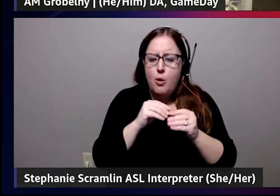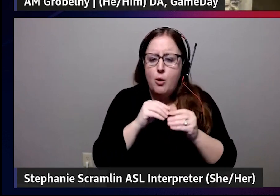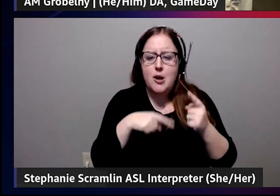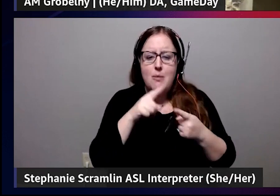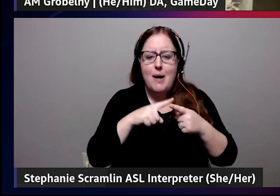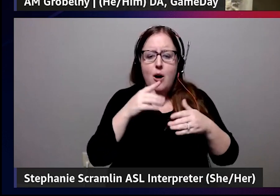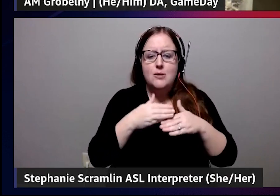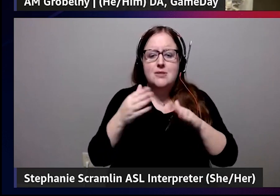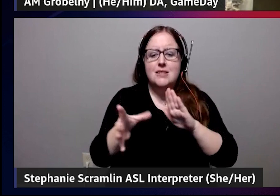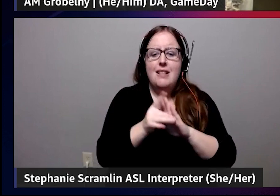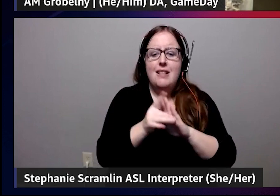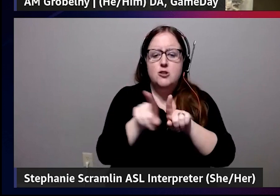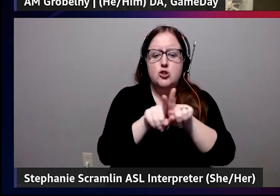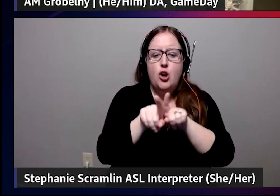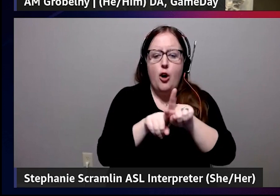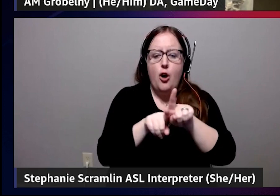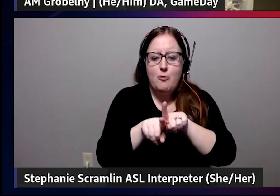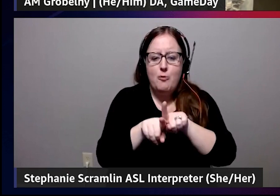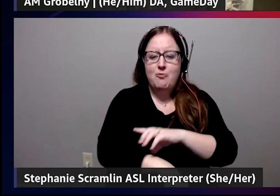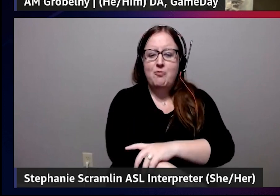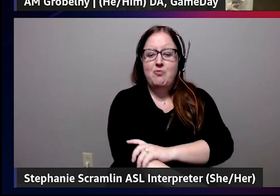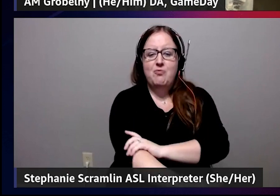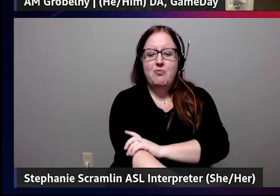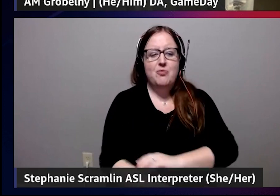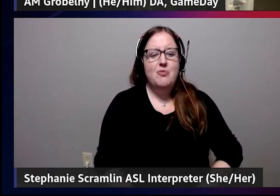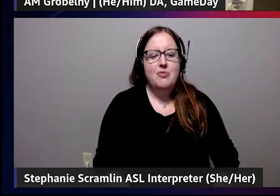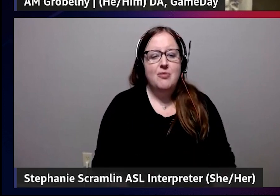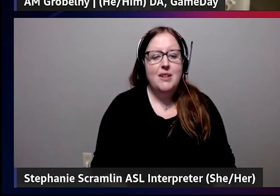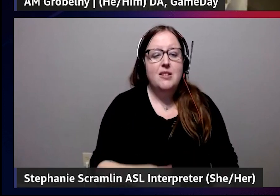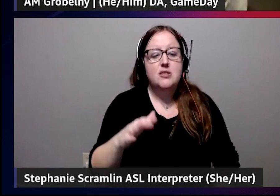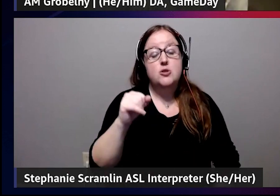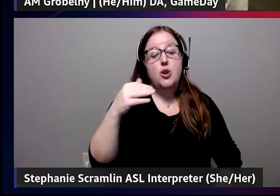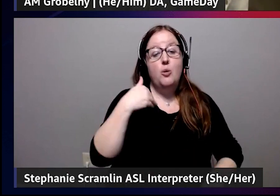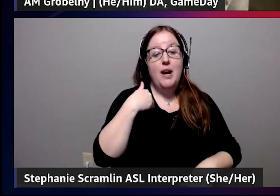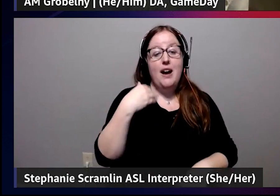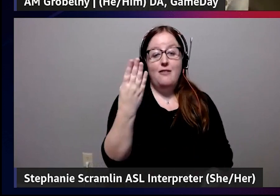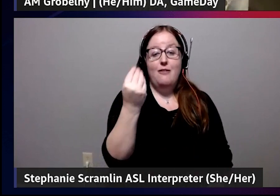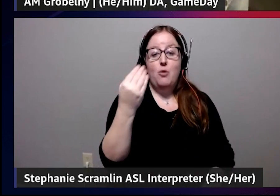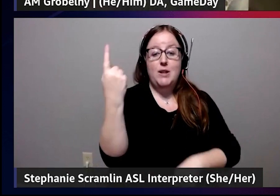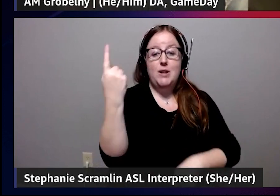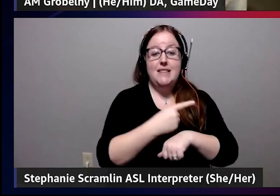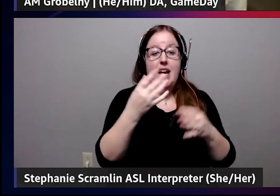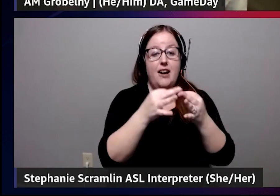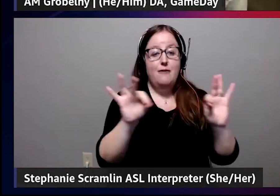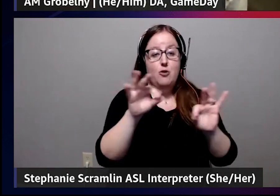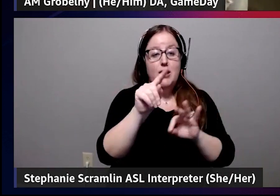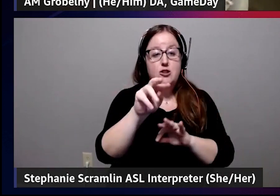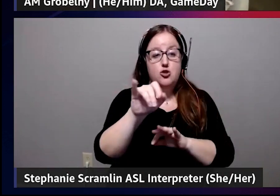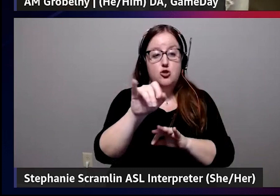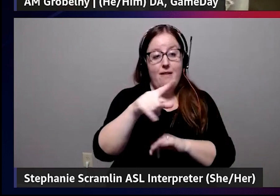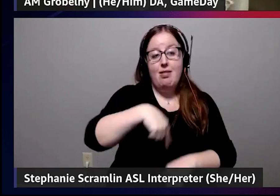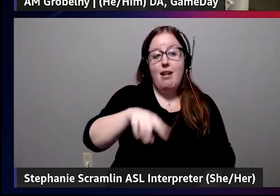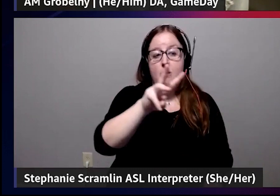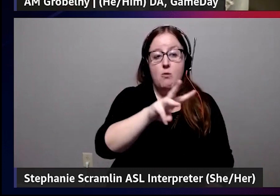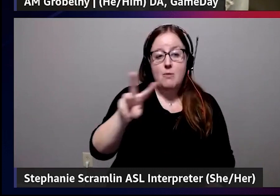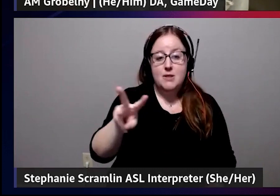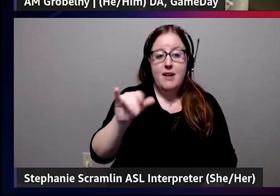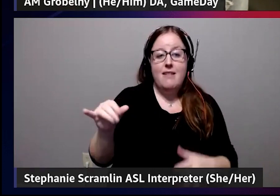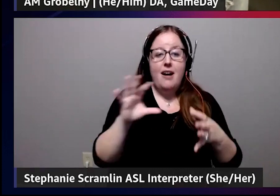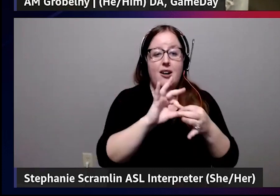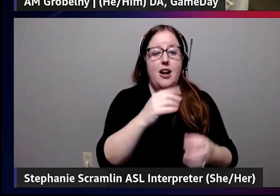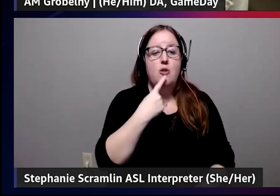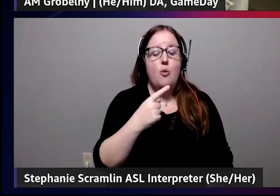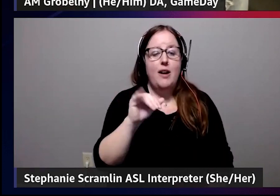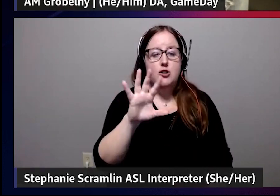SelectStar? Just selectstar.com. We have a 14-day free trial. You can connect Redshift, any BI